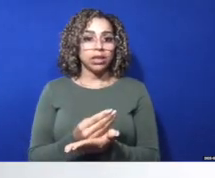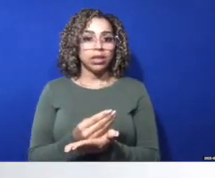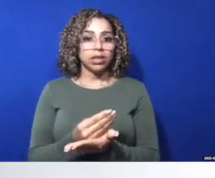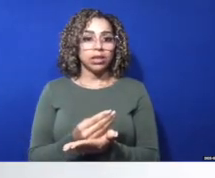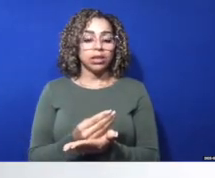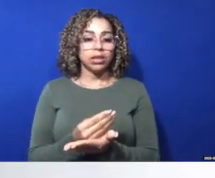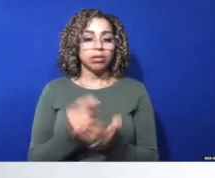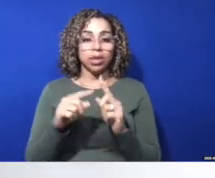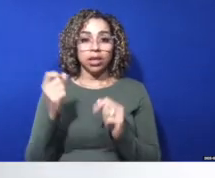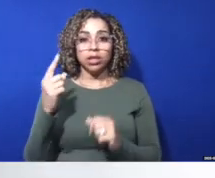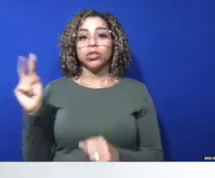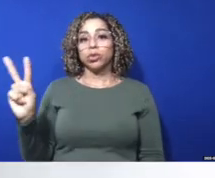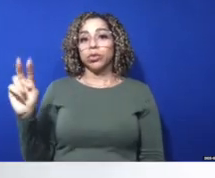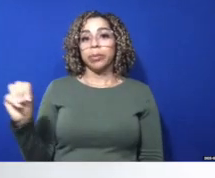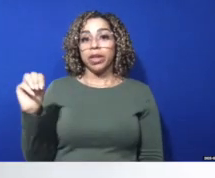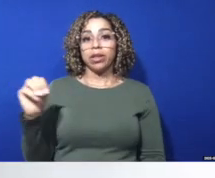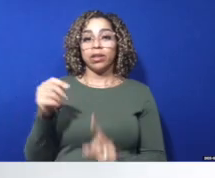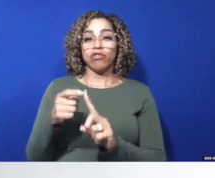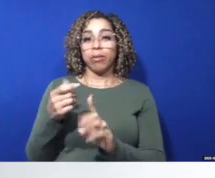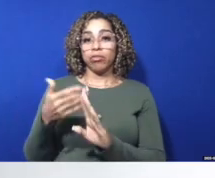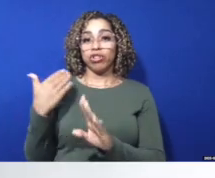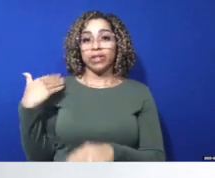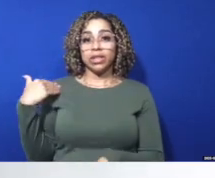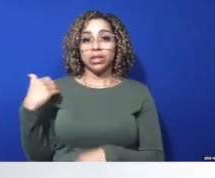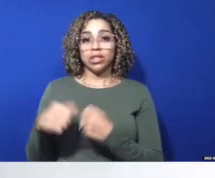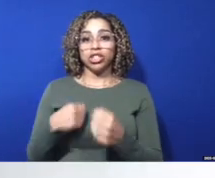$2 million is from previous years.